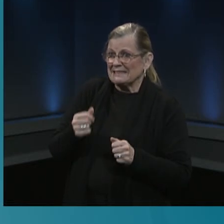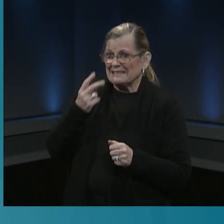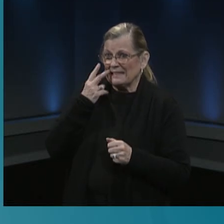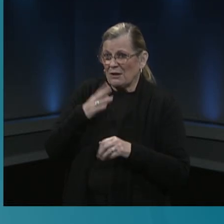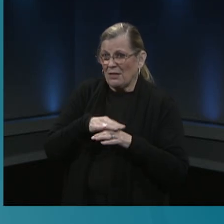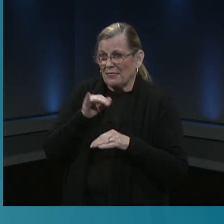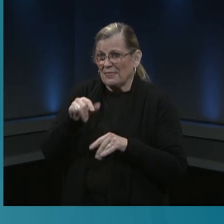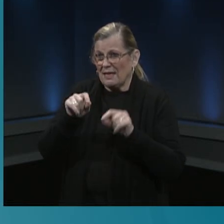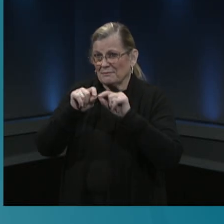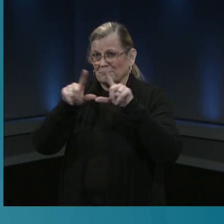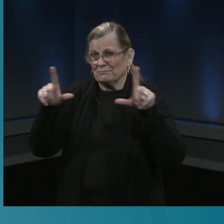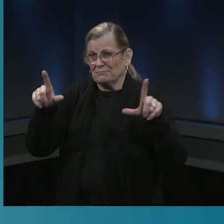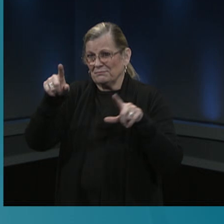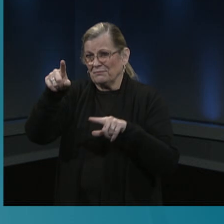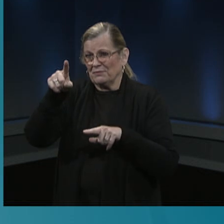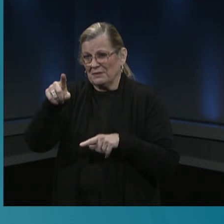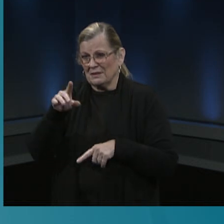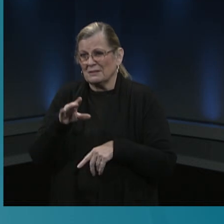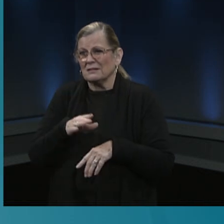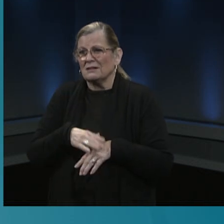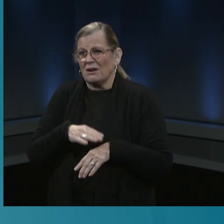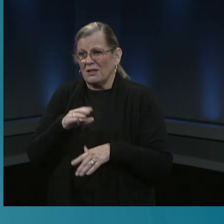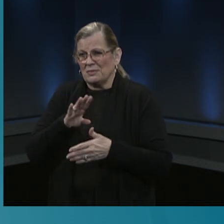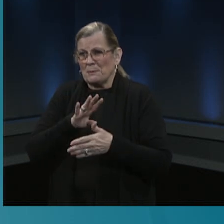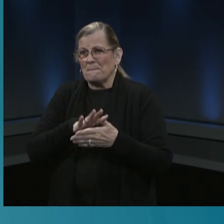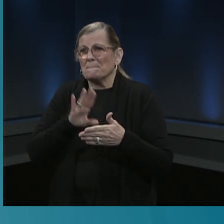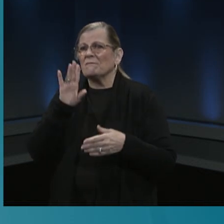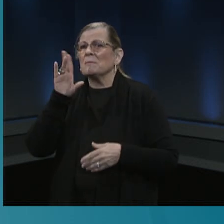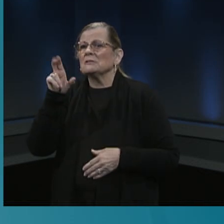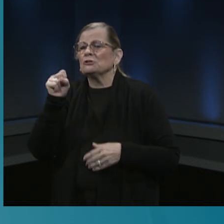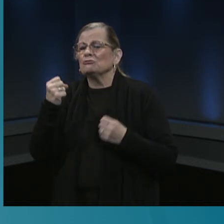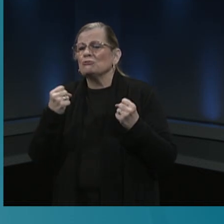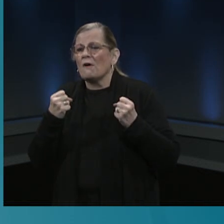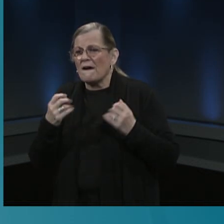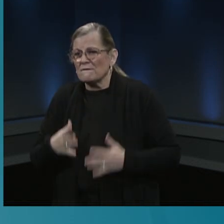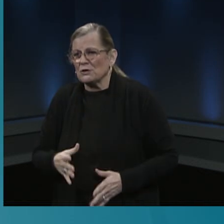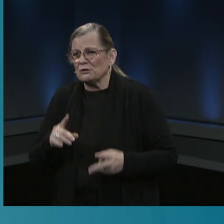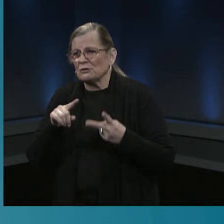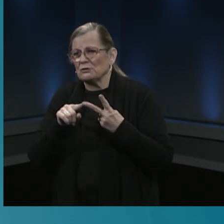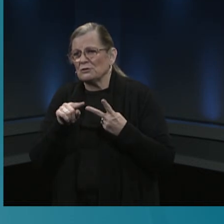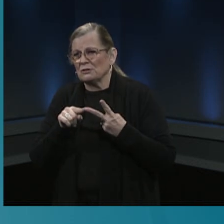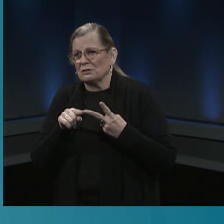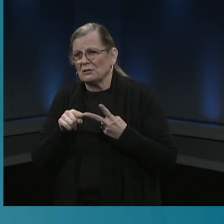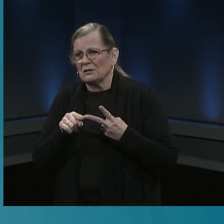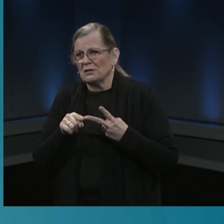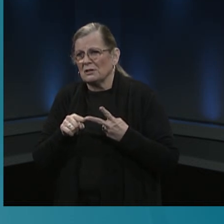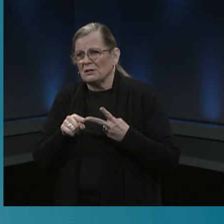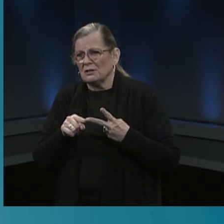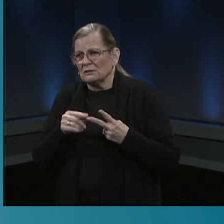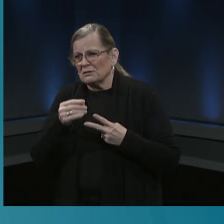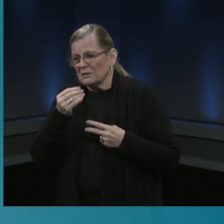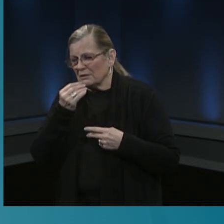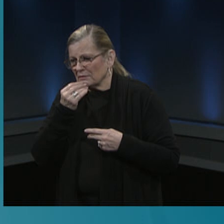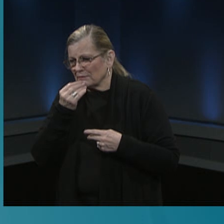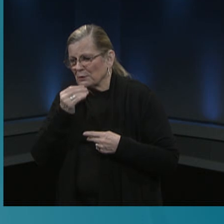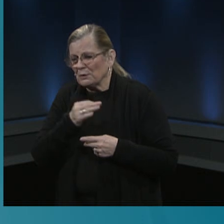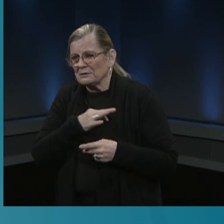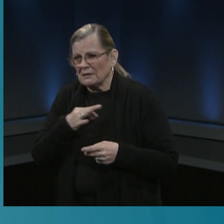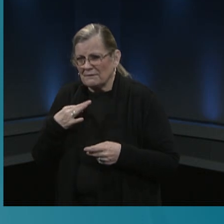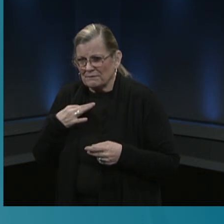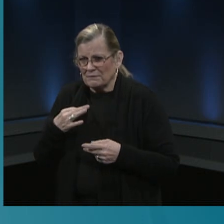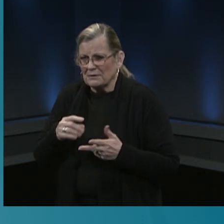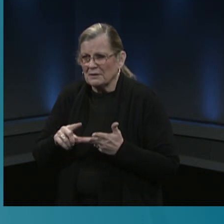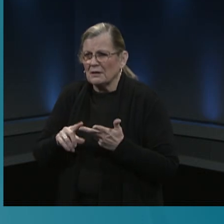on bus drivers and bus attendants custodial staff food and nutrition staff school-based clerical staff and groups